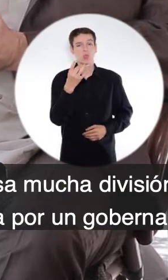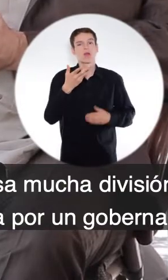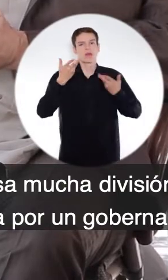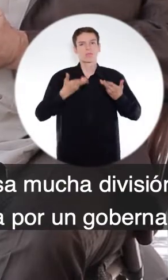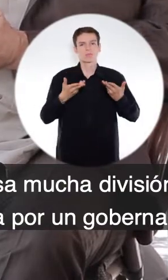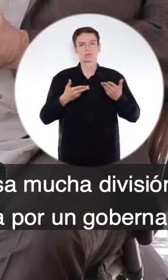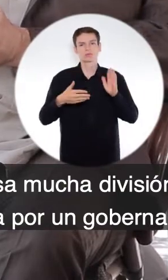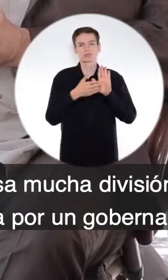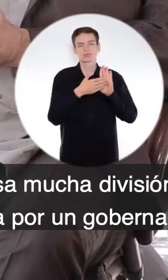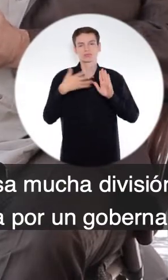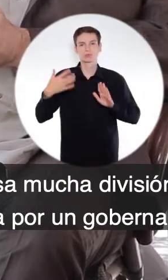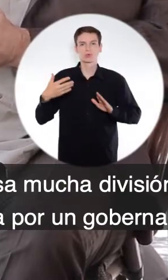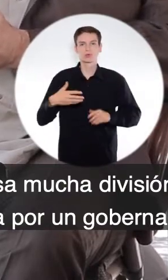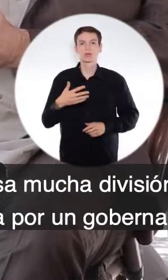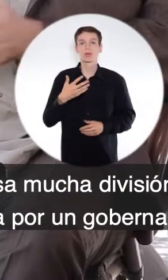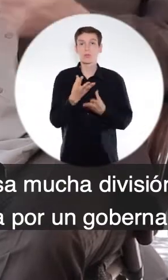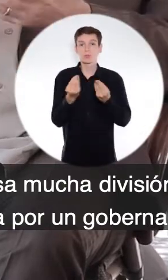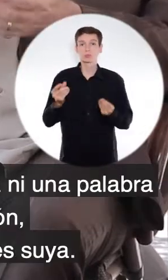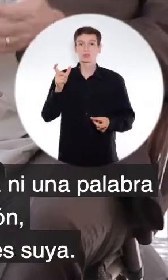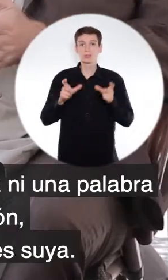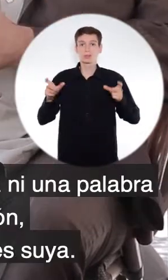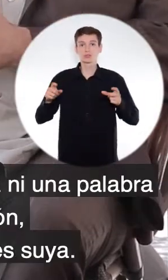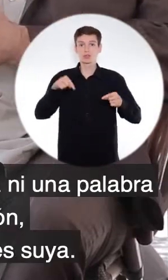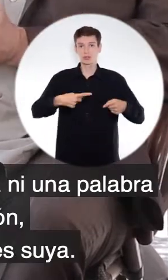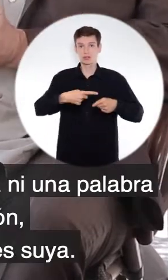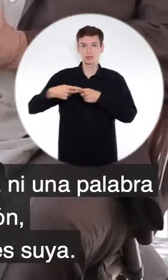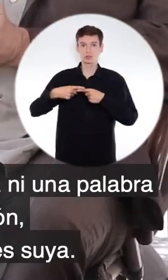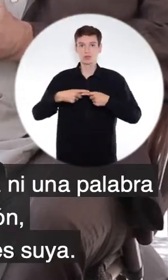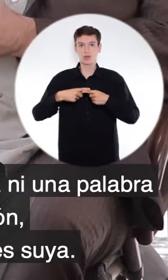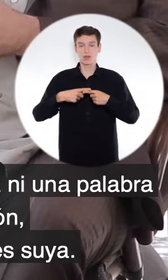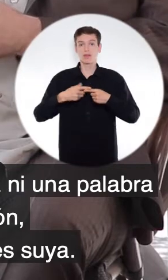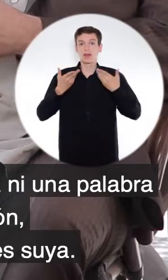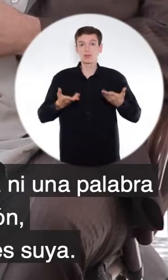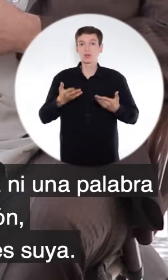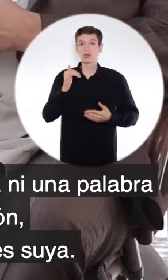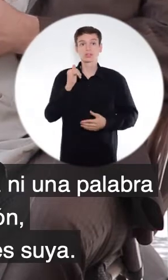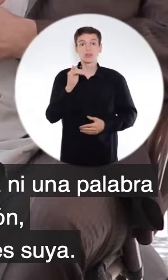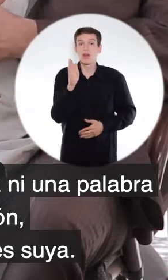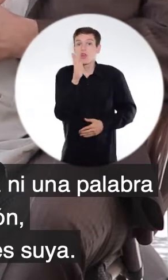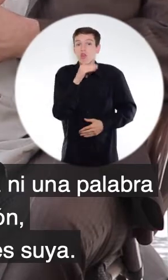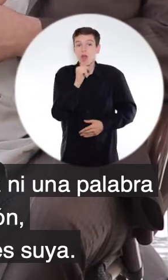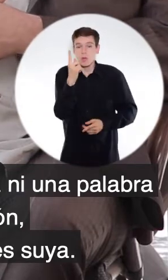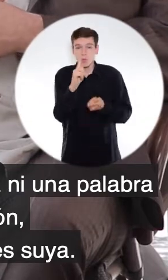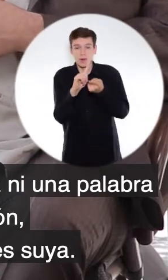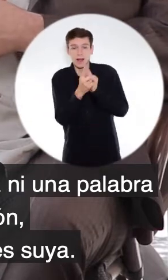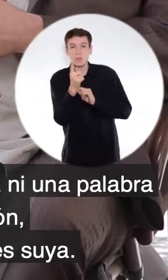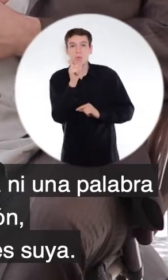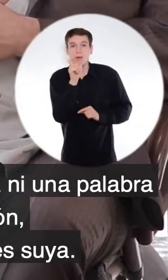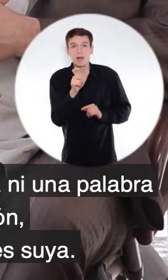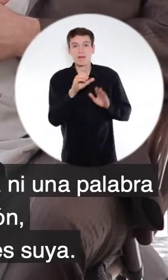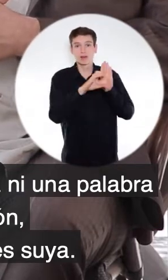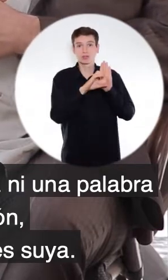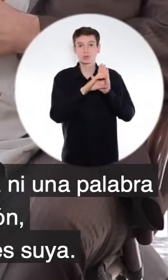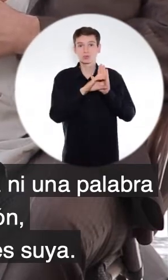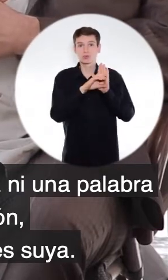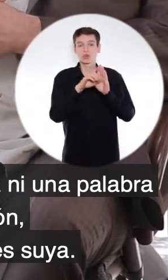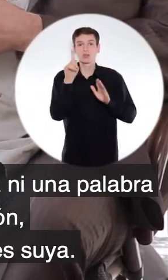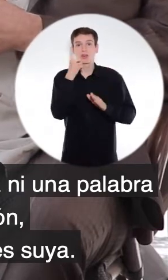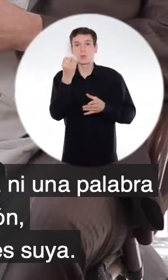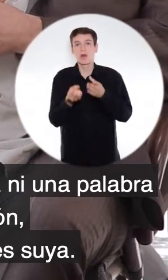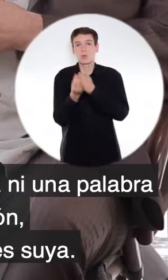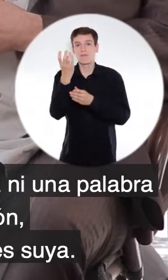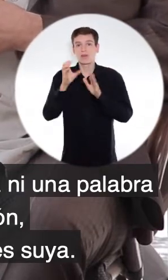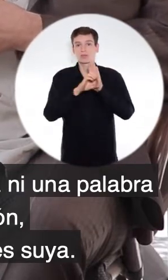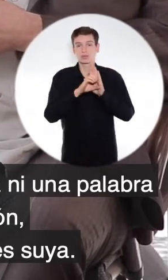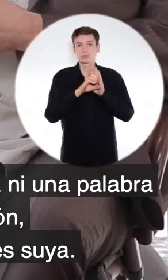And that symbolism carries great weight, painful weight, for many, many people in this society. And so even if you don't change